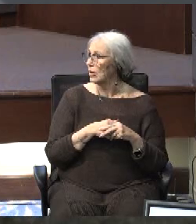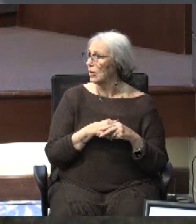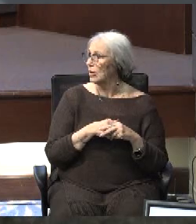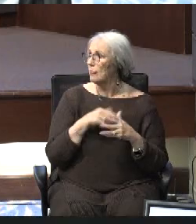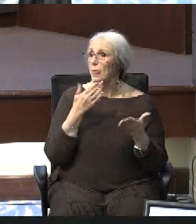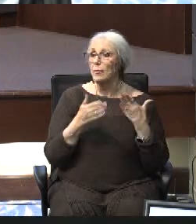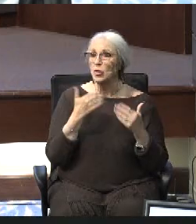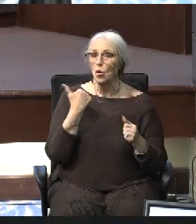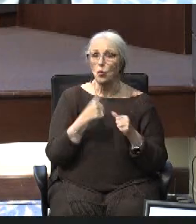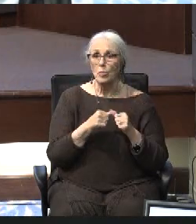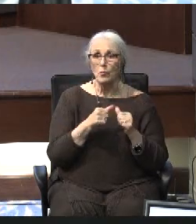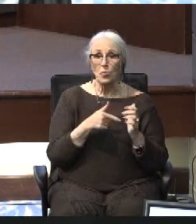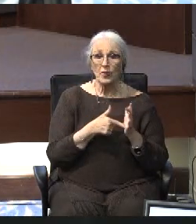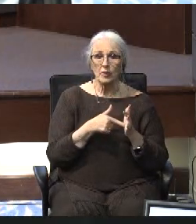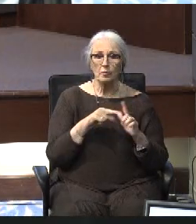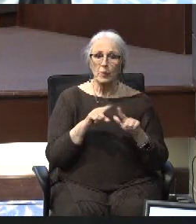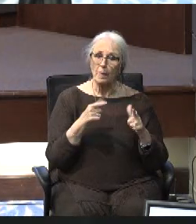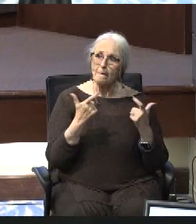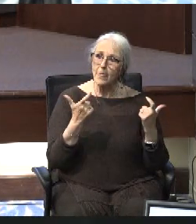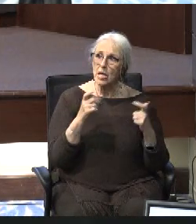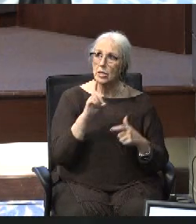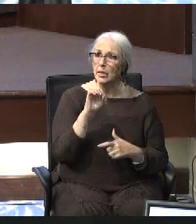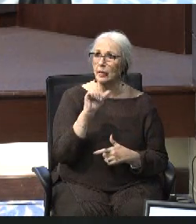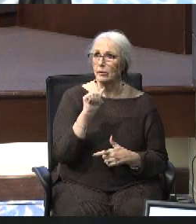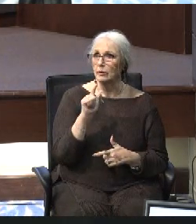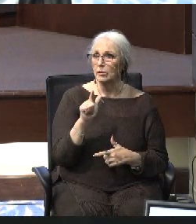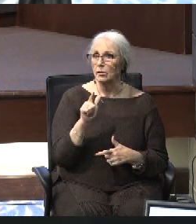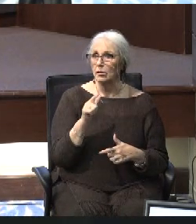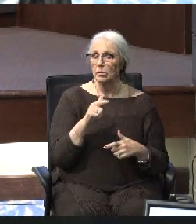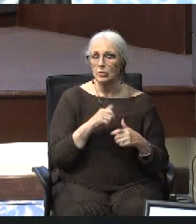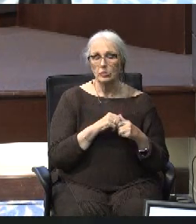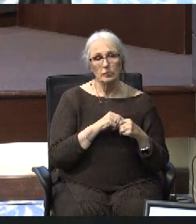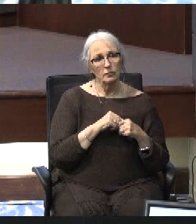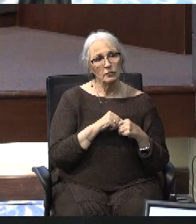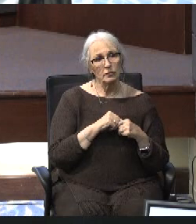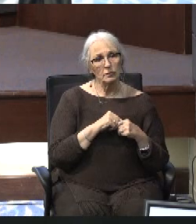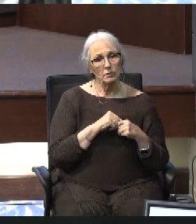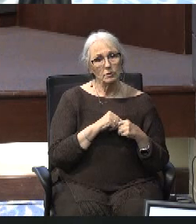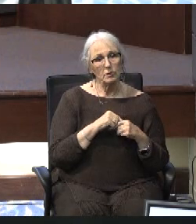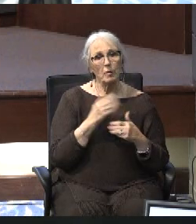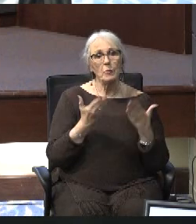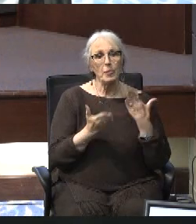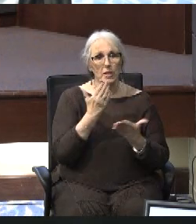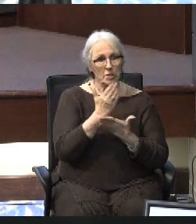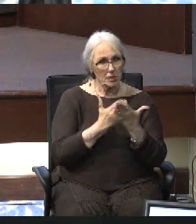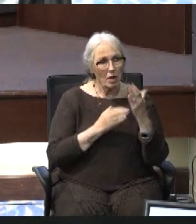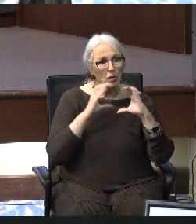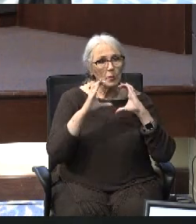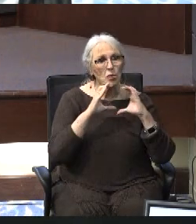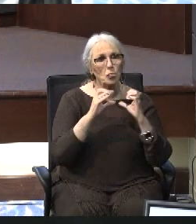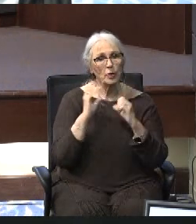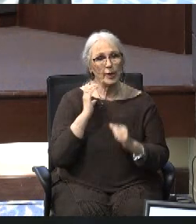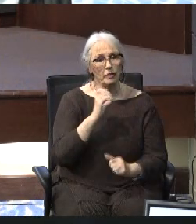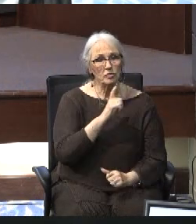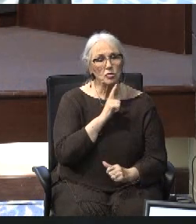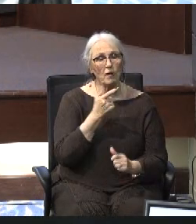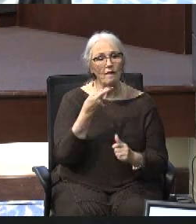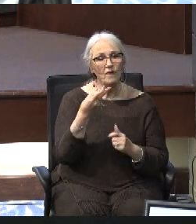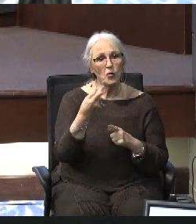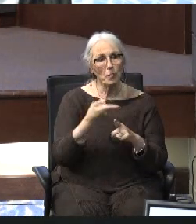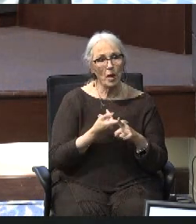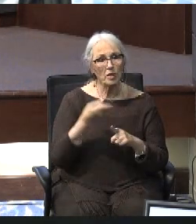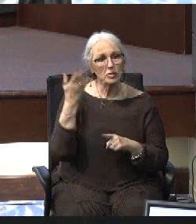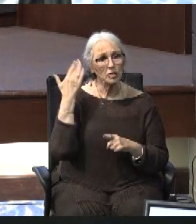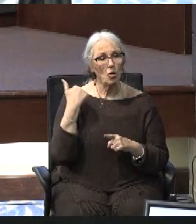may not even remember you did this, but this was a big deal to me. And I highlighted in maybe some communication to the council a few months ago, where the